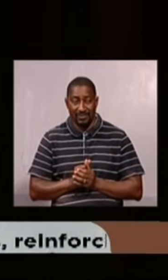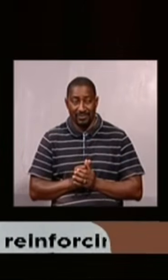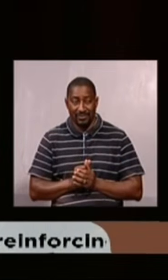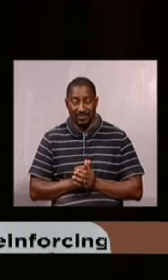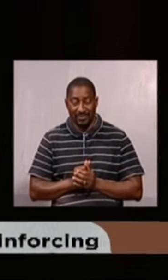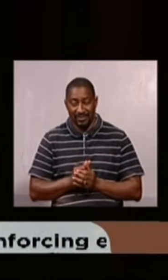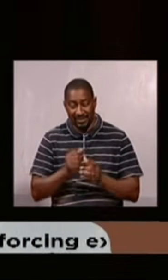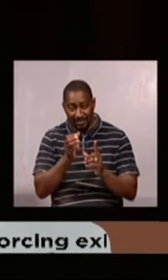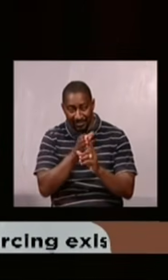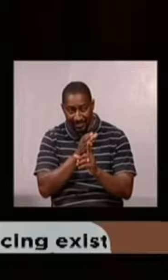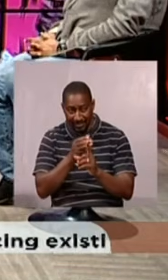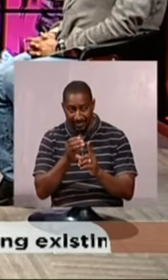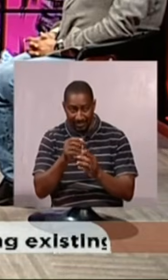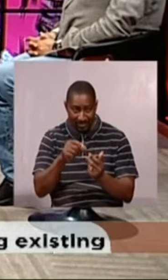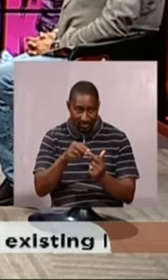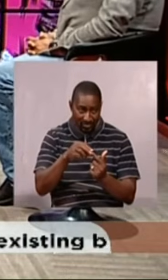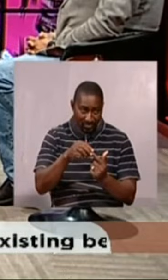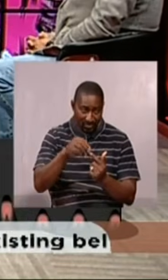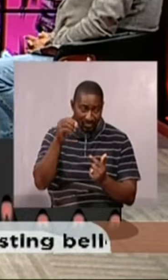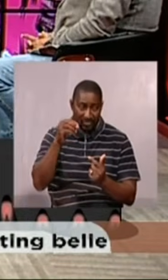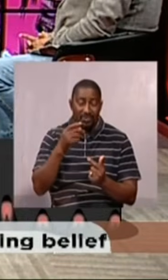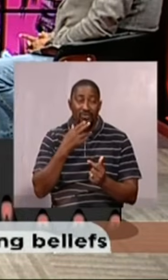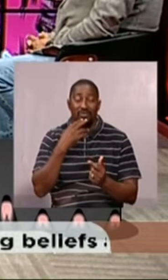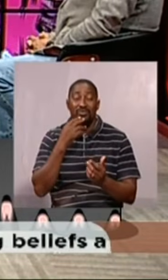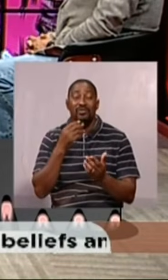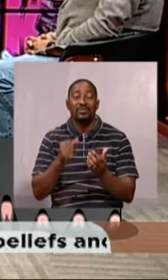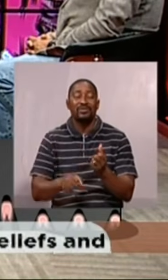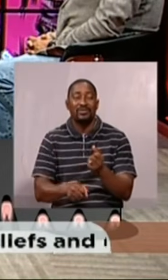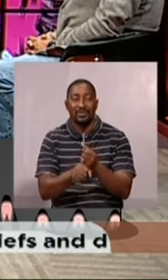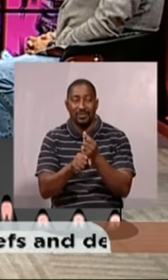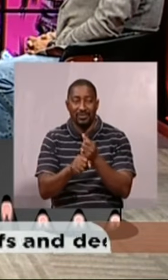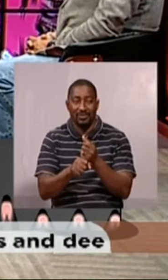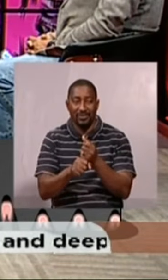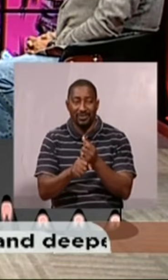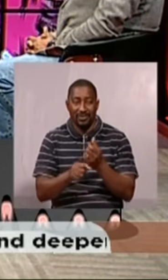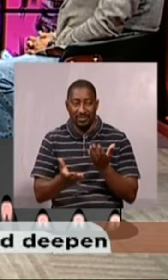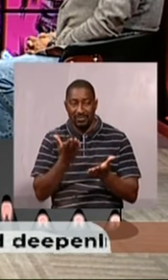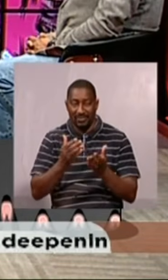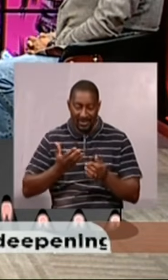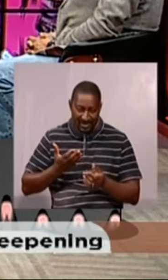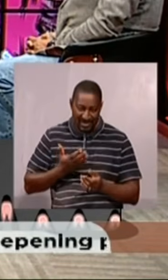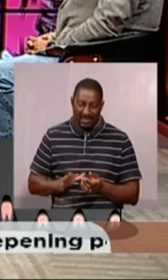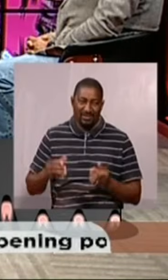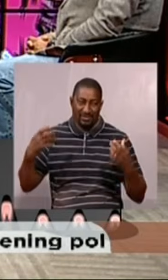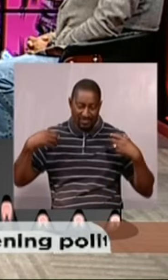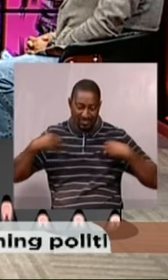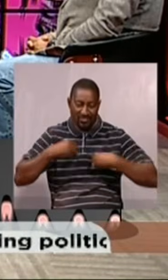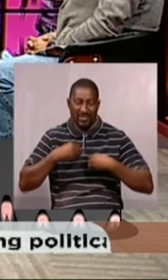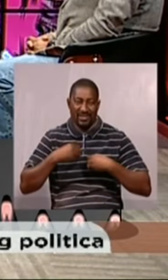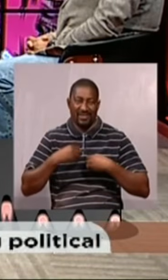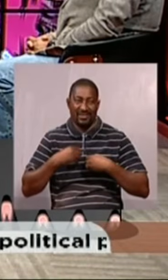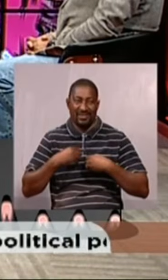lot of influencers that also choose not to state who they're supporting. Or maybe they don't publicly want to wear a certain T-shirt because of the